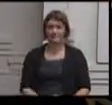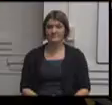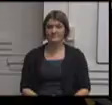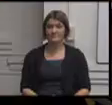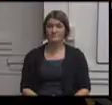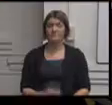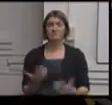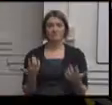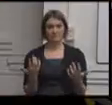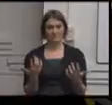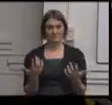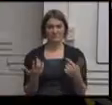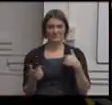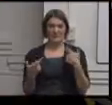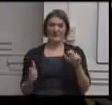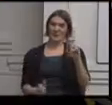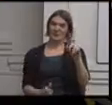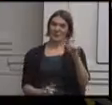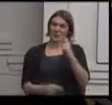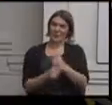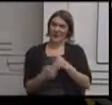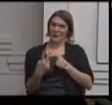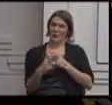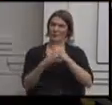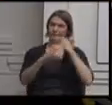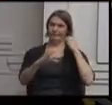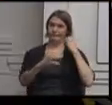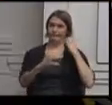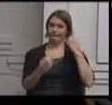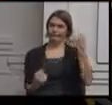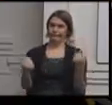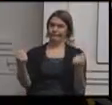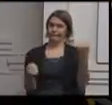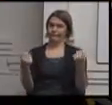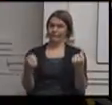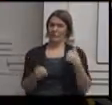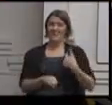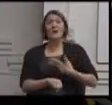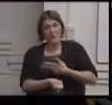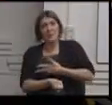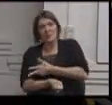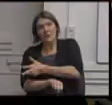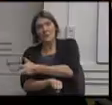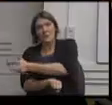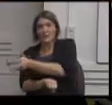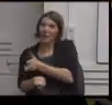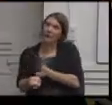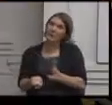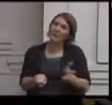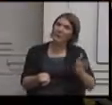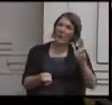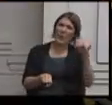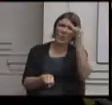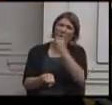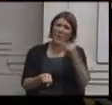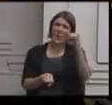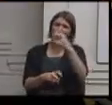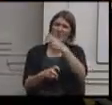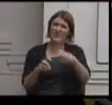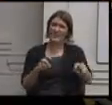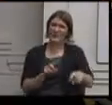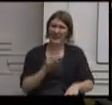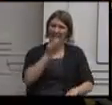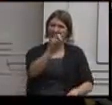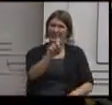In these larger trucks, these are roads that are very difficult to maneuver, and this will greatly increase response times